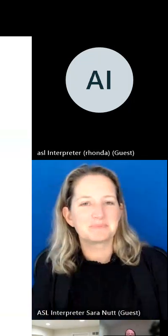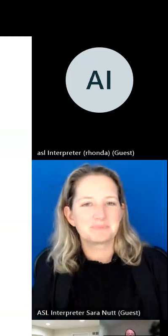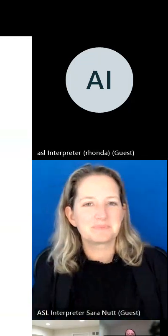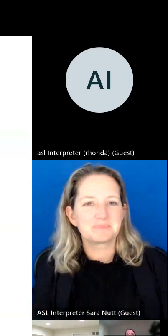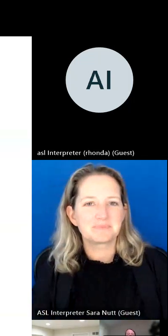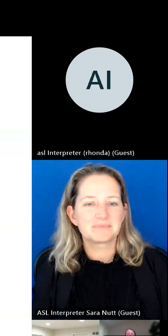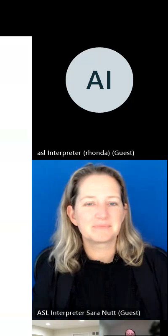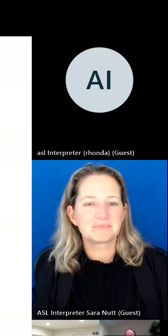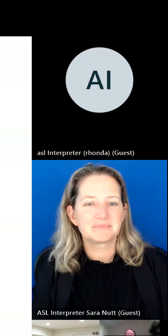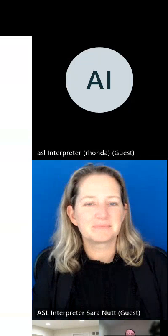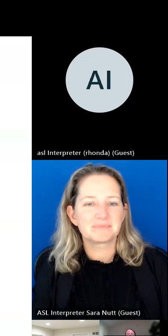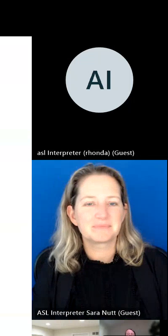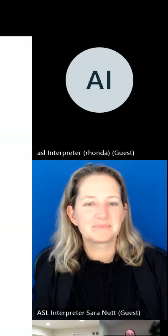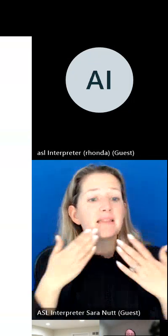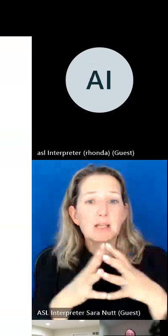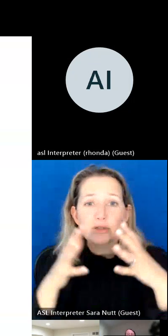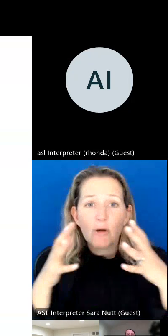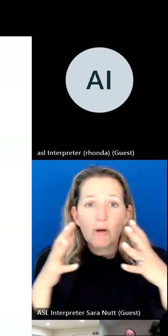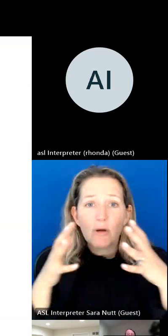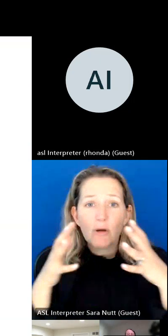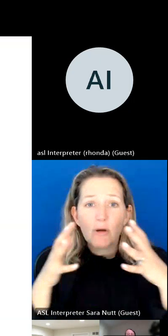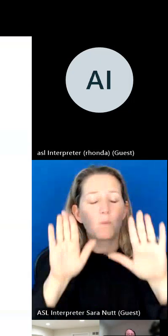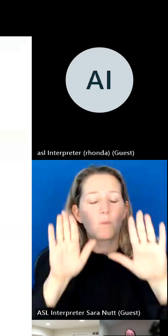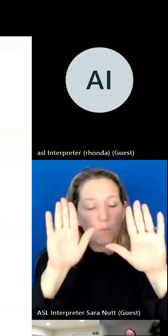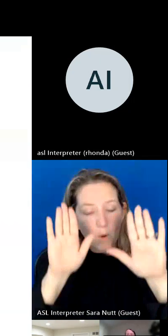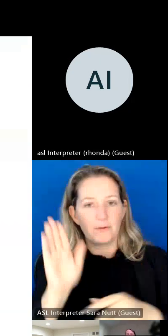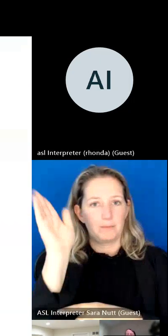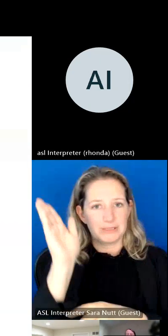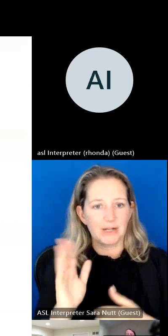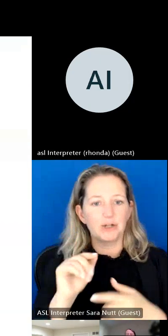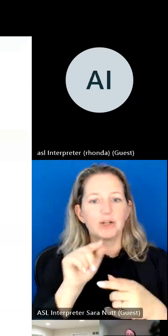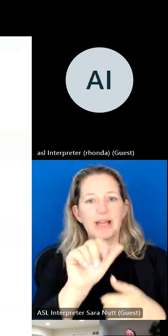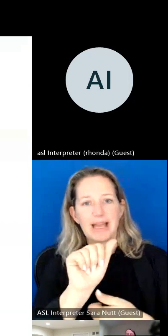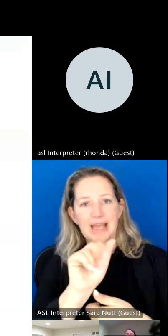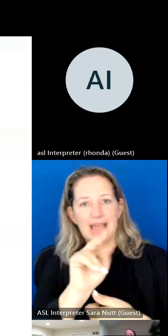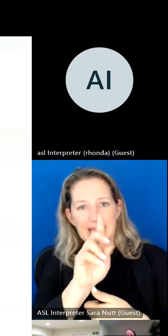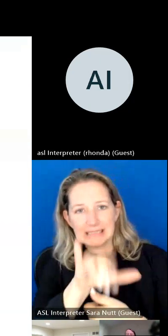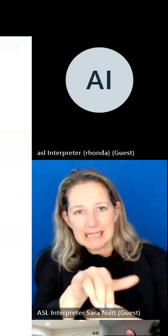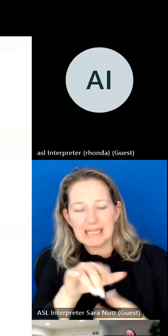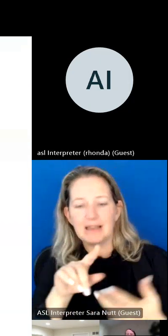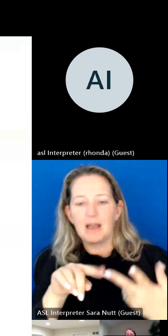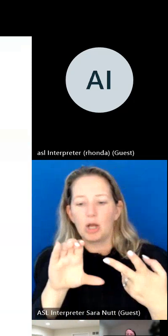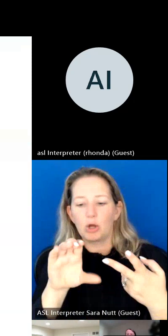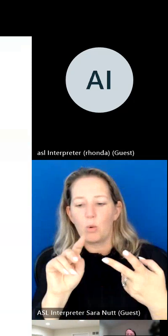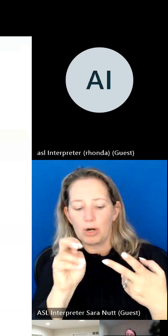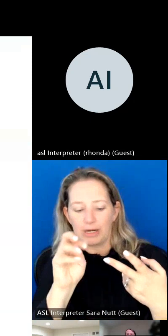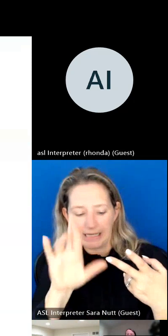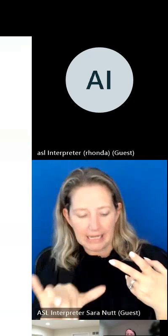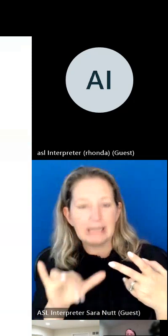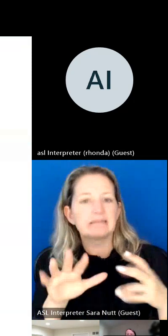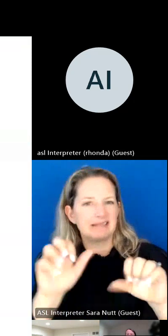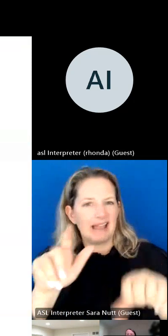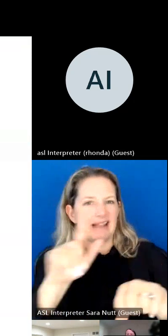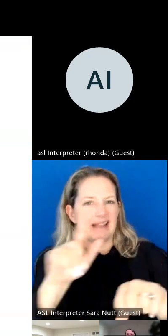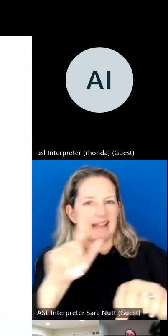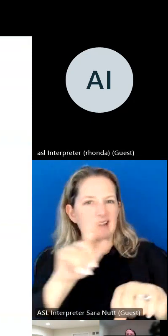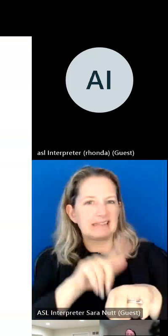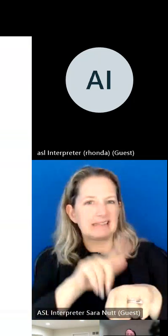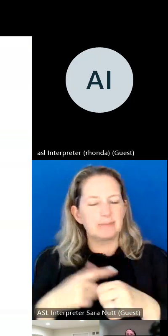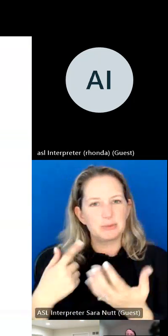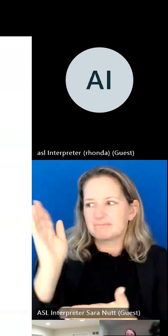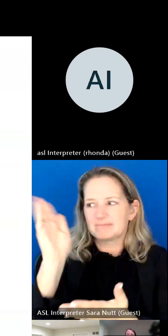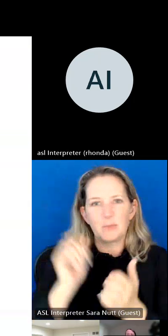Thank you so much to our wonderful presenters, Andy and Courtney, for taking the time to speak with us today. And thank you to everyone who